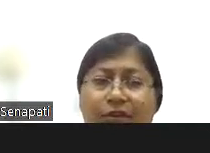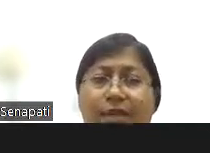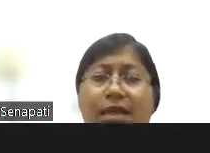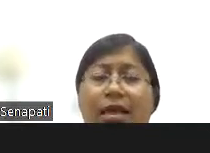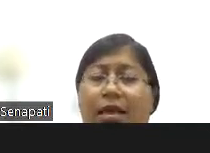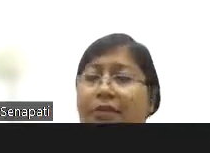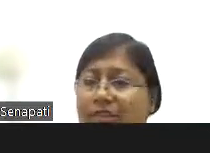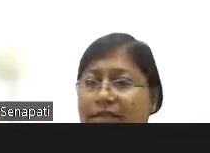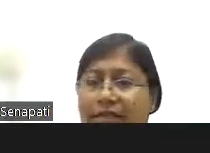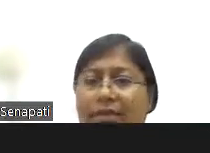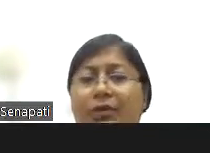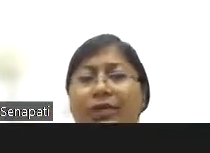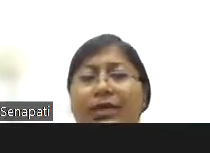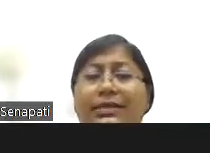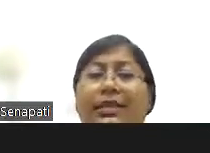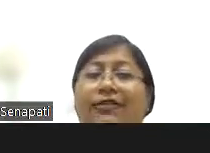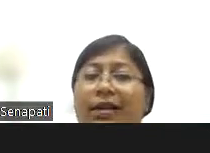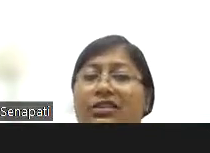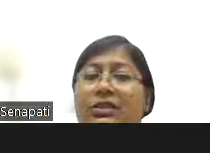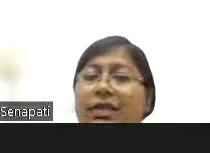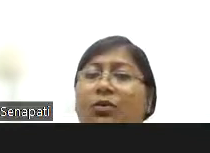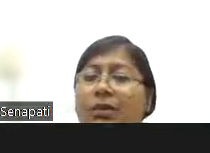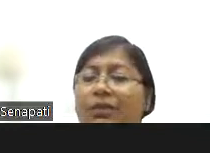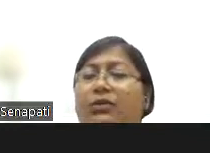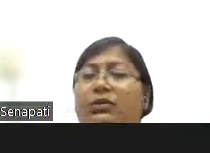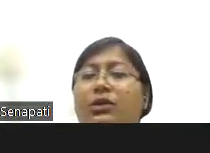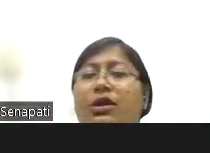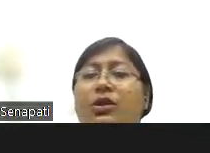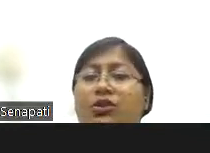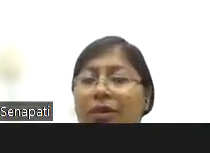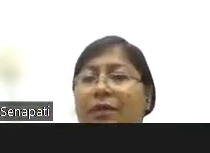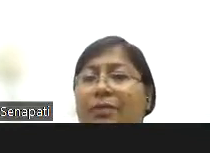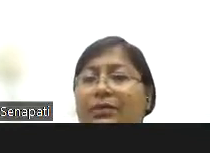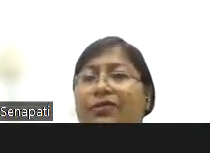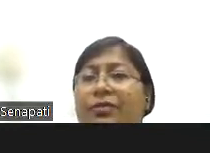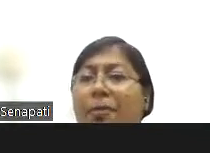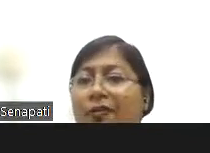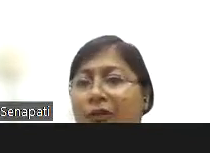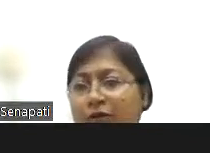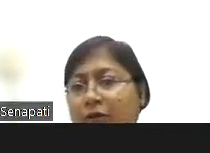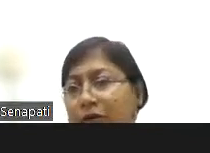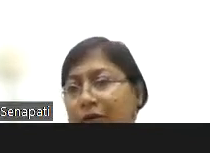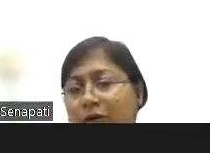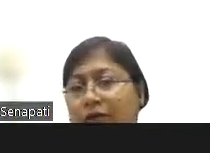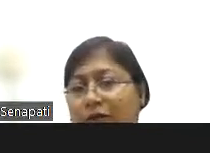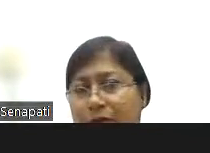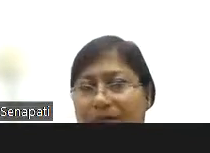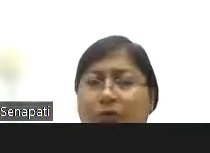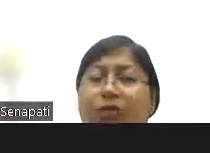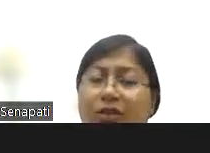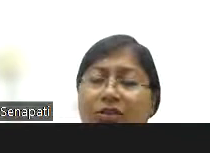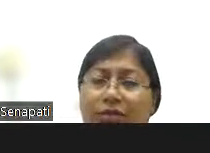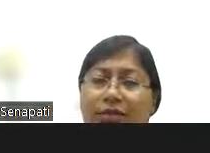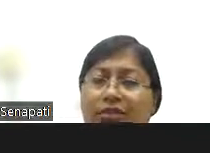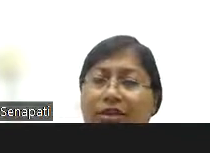chair during emergencies. The only thing is that evac chairs can only be used to bring a person from upper floor to lower floor.